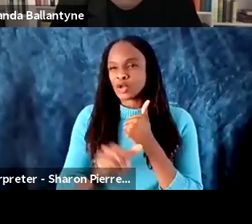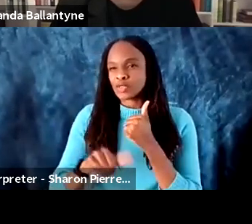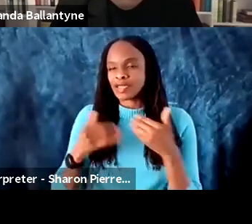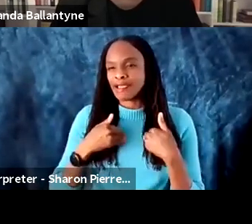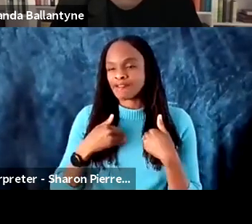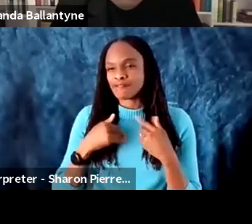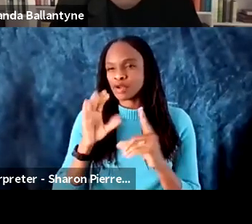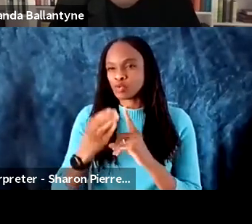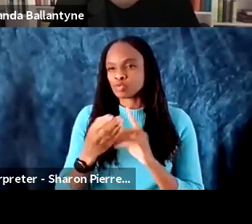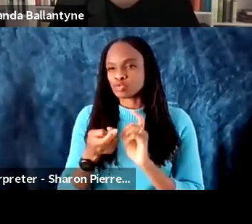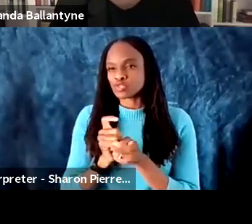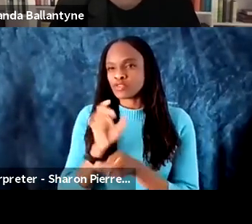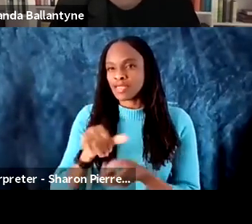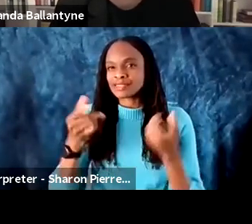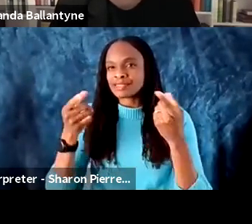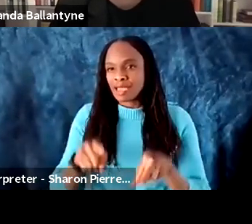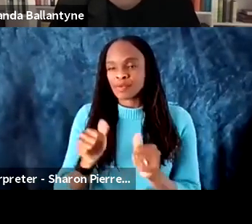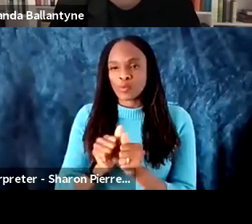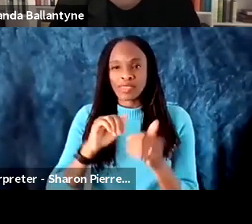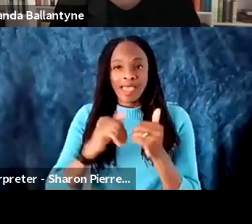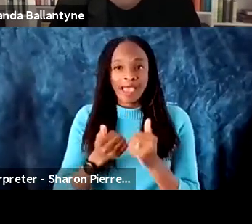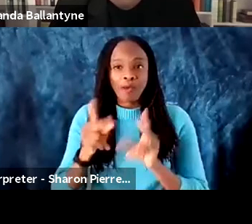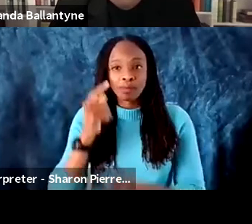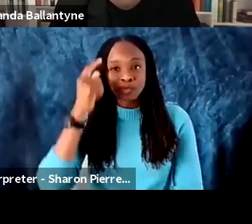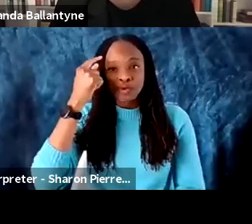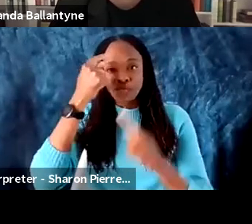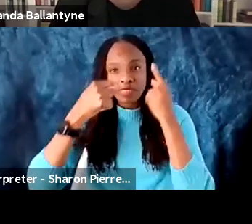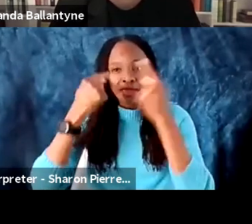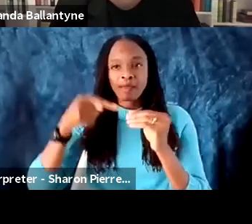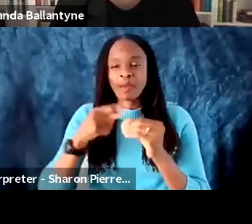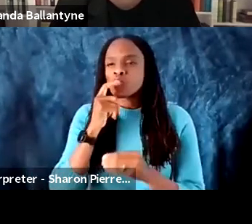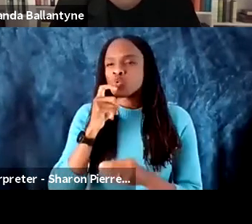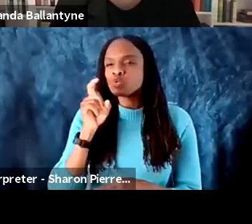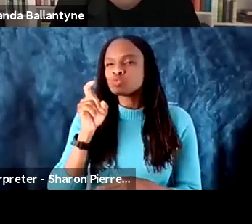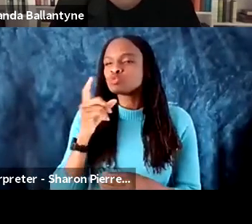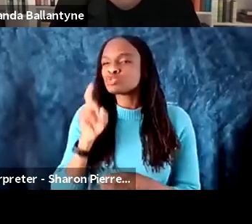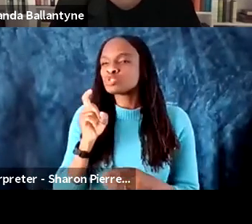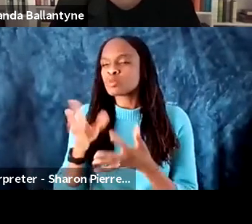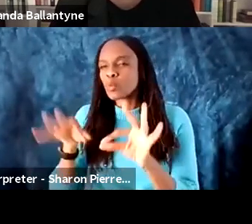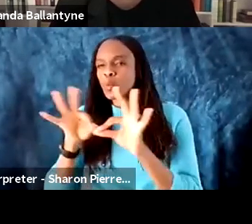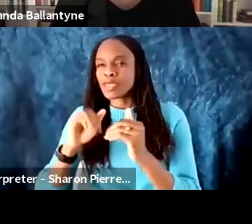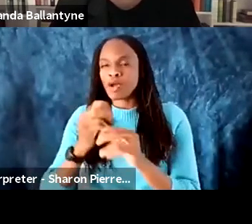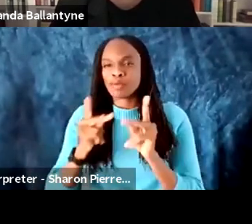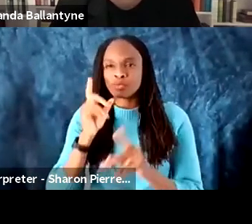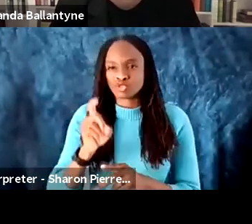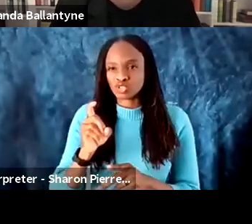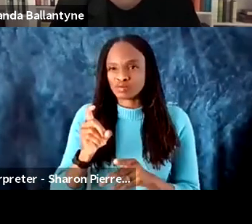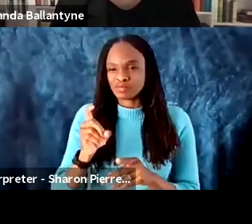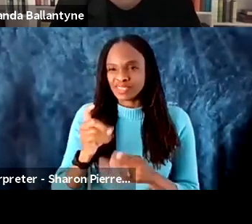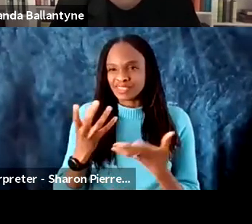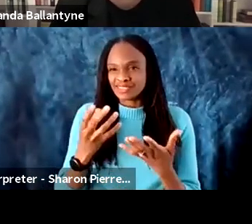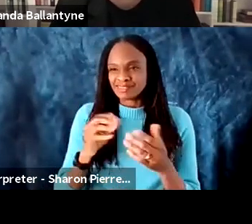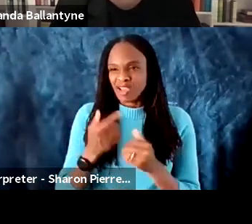shift that's happening with how people are thinking about who should be worthy and how people should be treated at work. And I